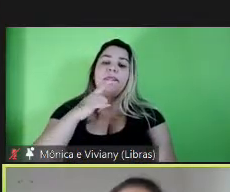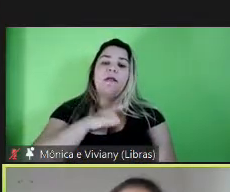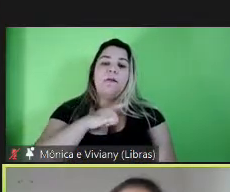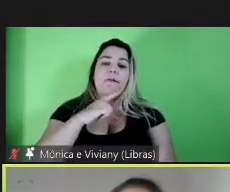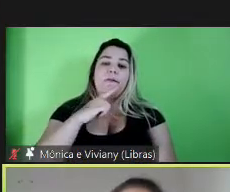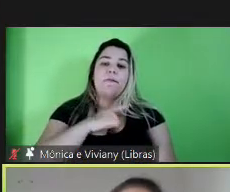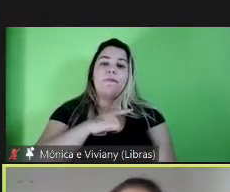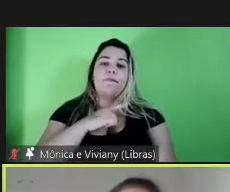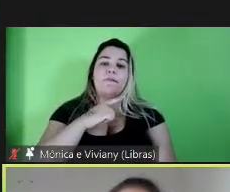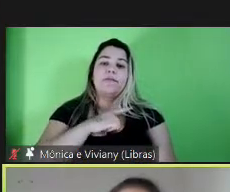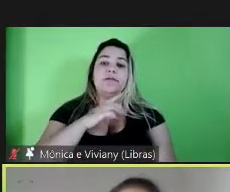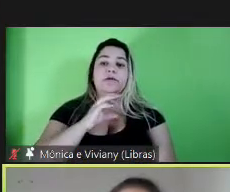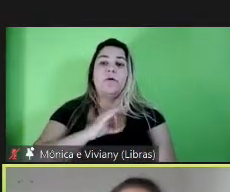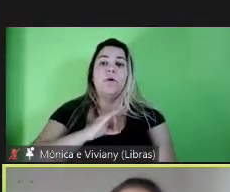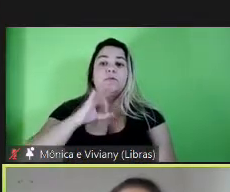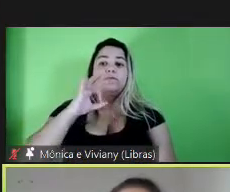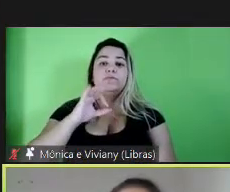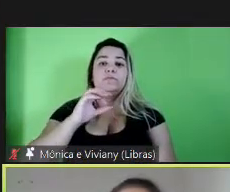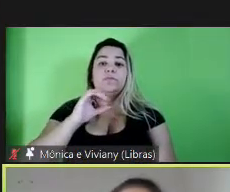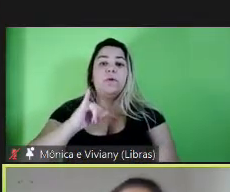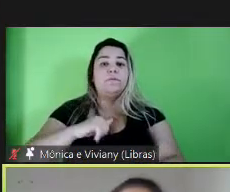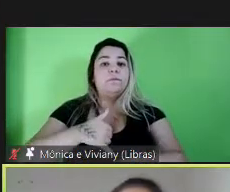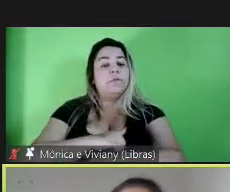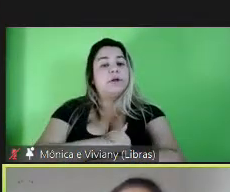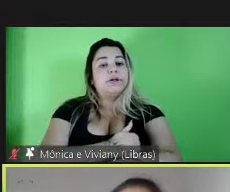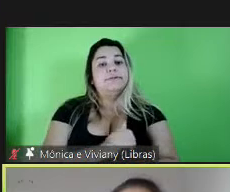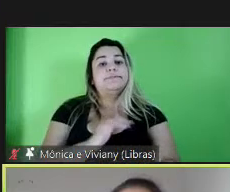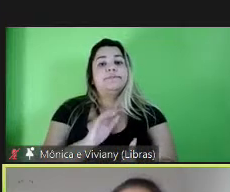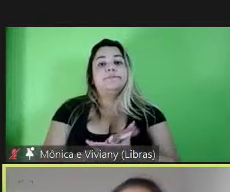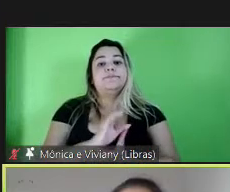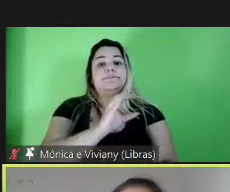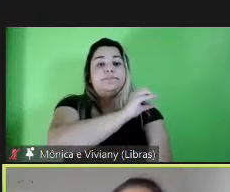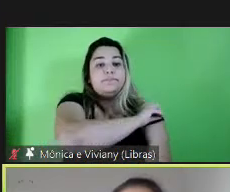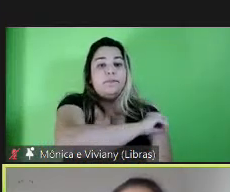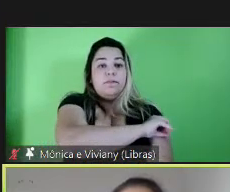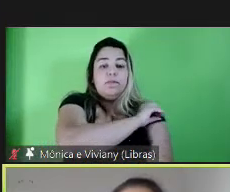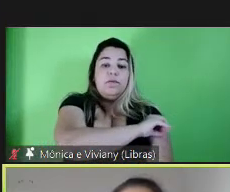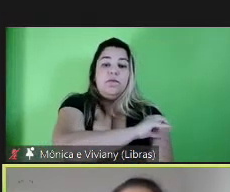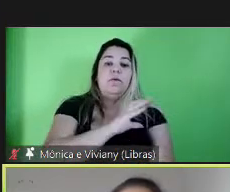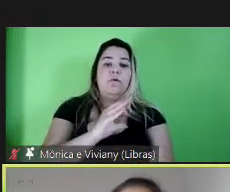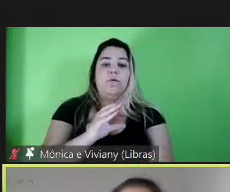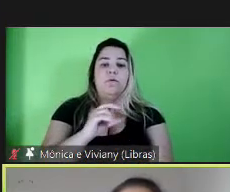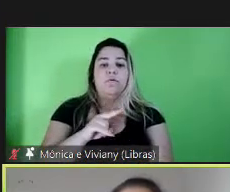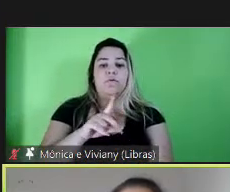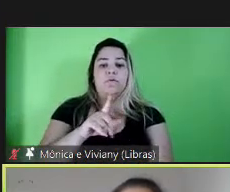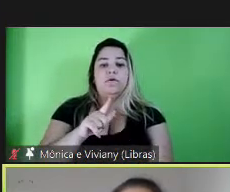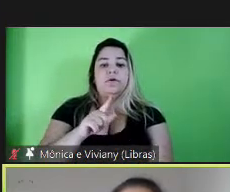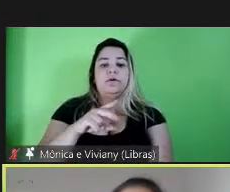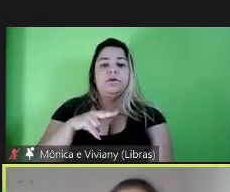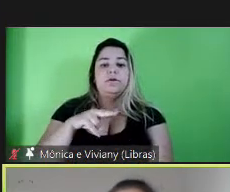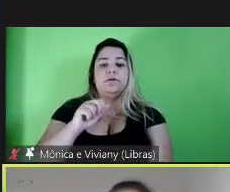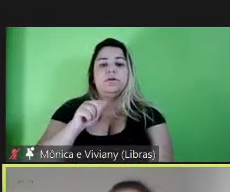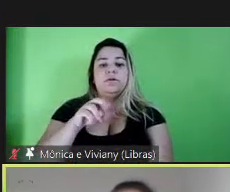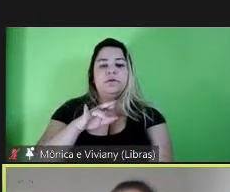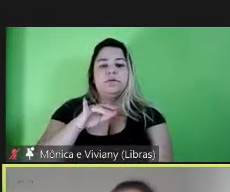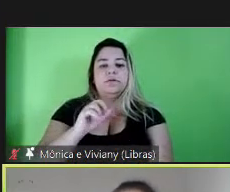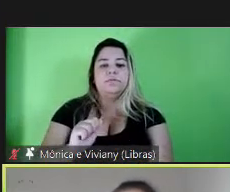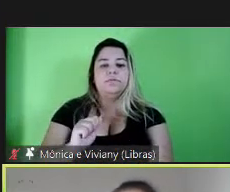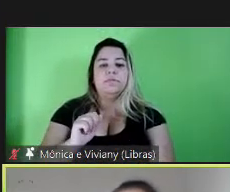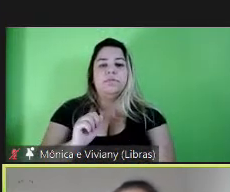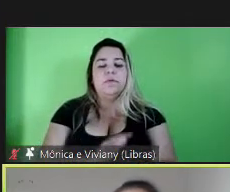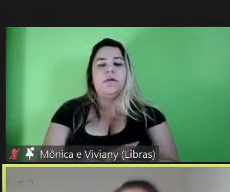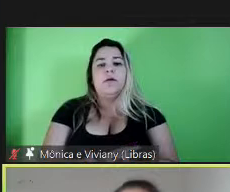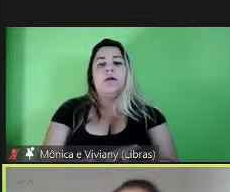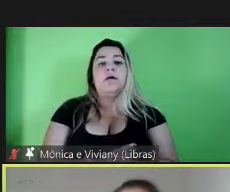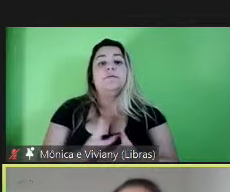unit, which we have a index of overweight, workshops, culinary workshops, so putting the population